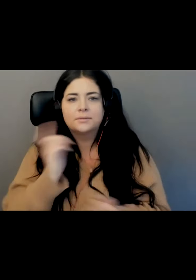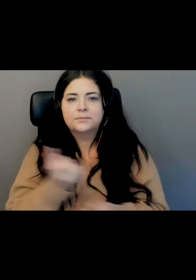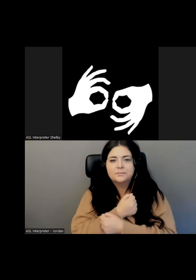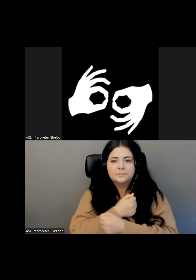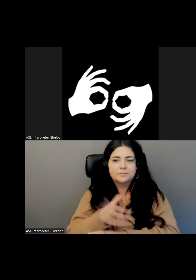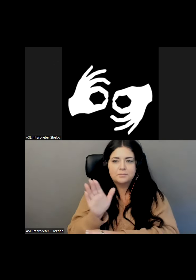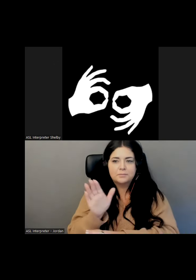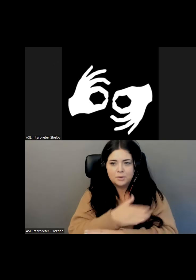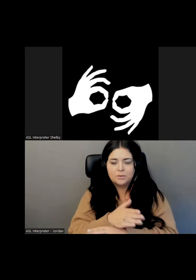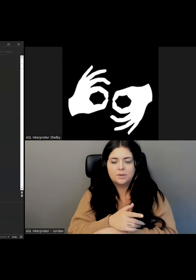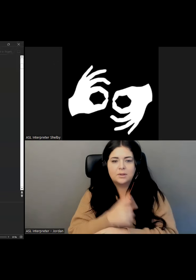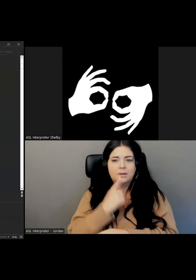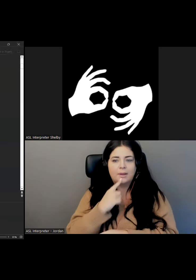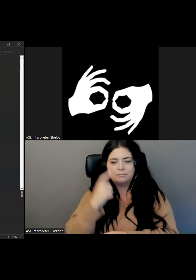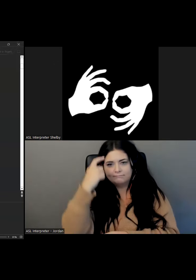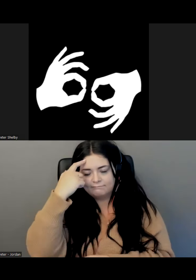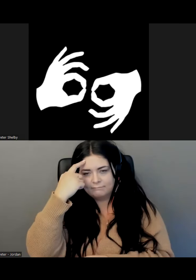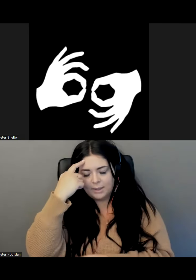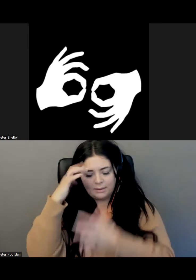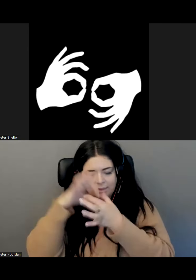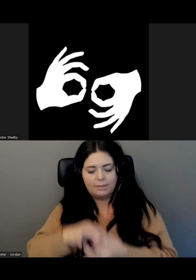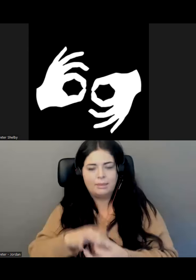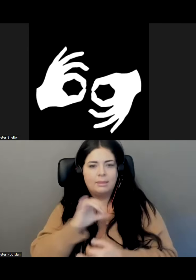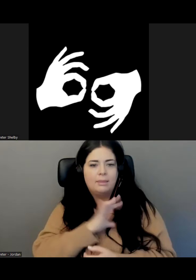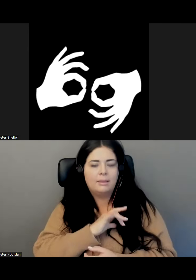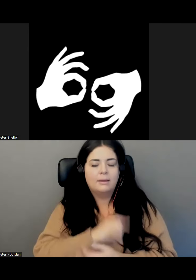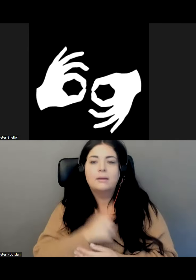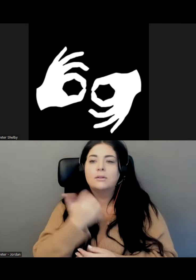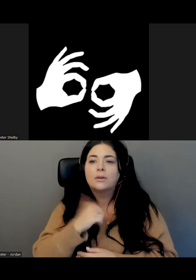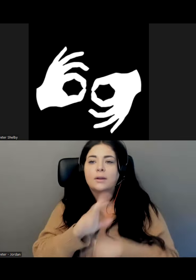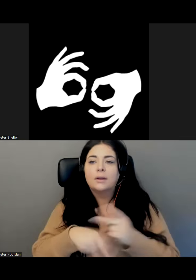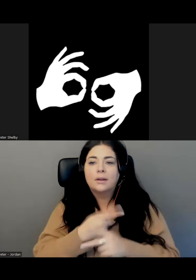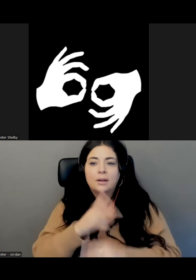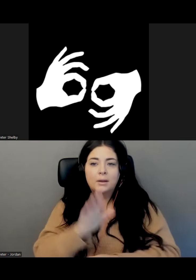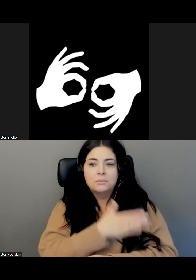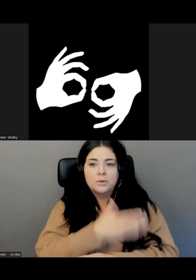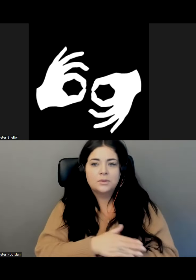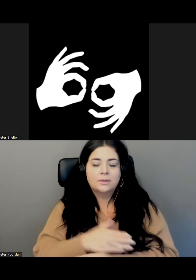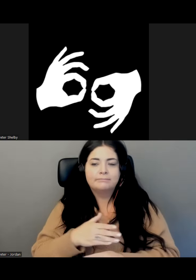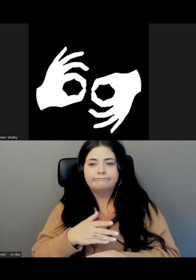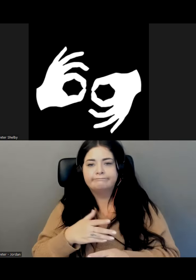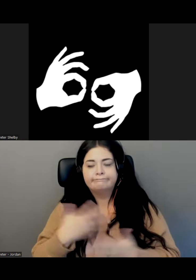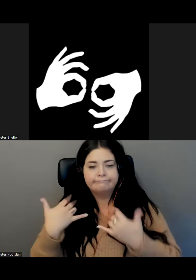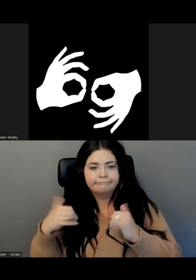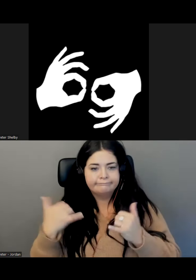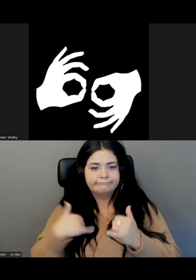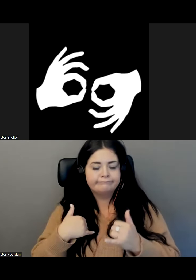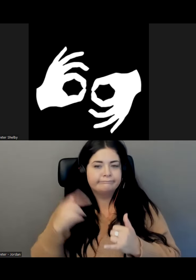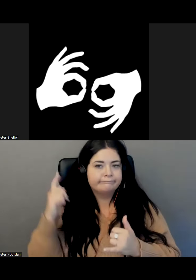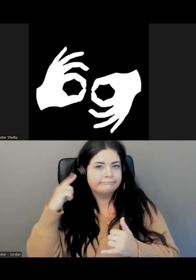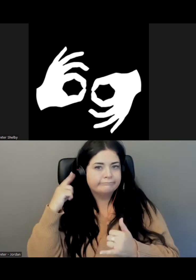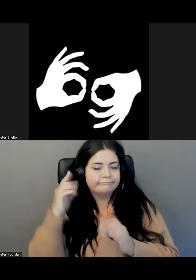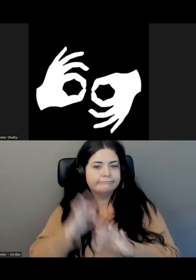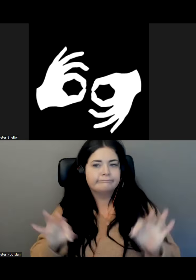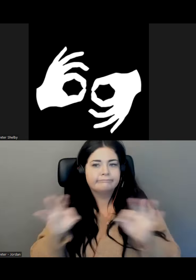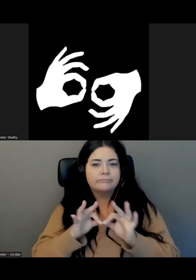and his fascination with the brain. Playing musical instruments and having a love for sound as a whole, along with studying